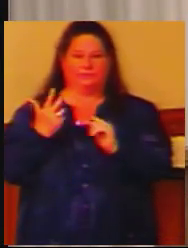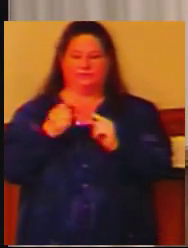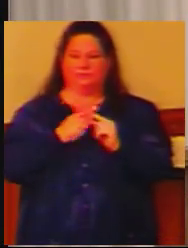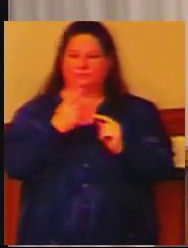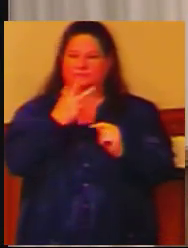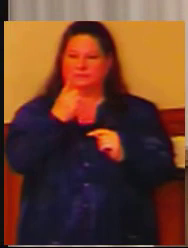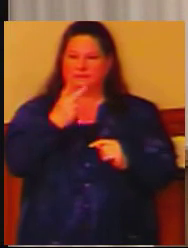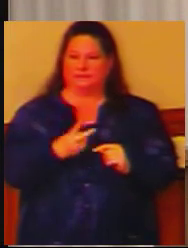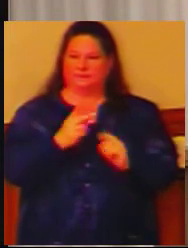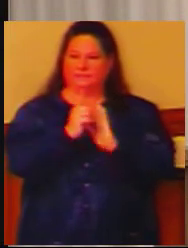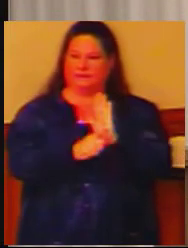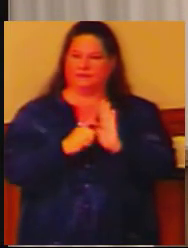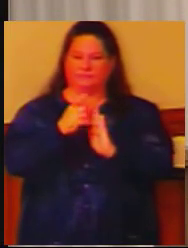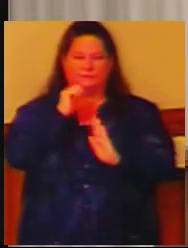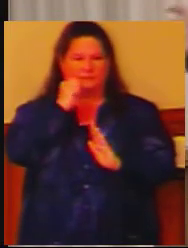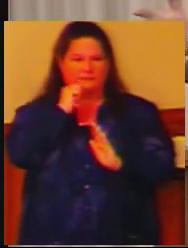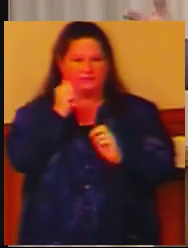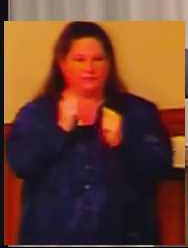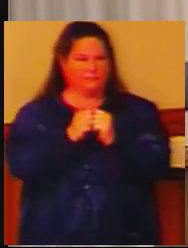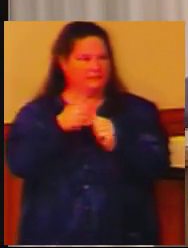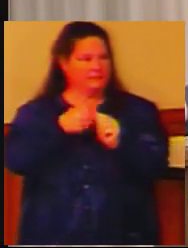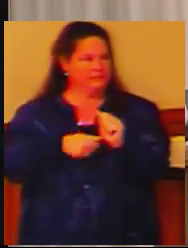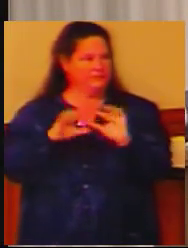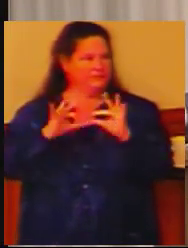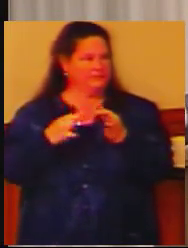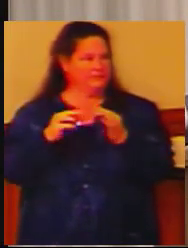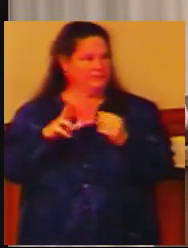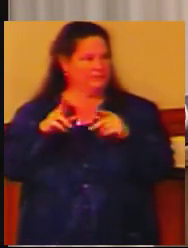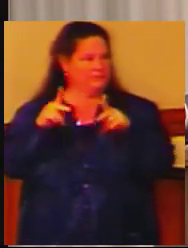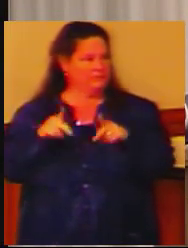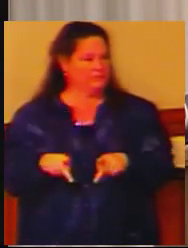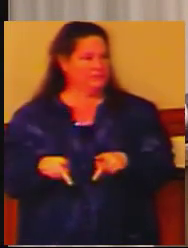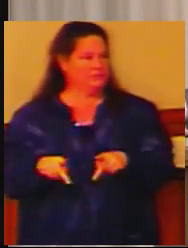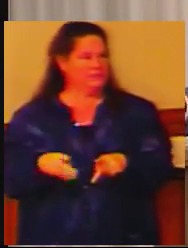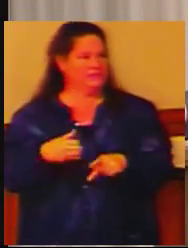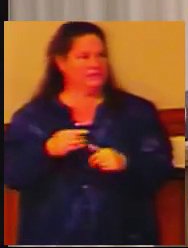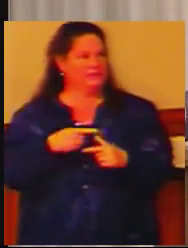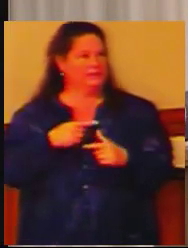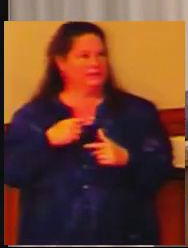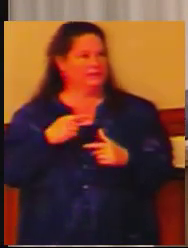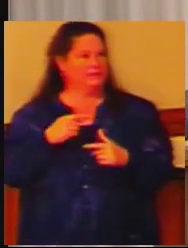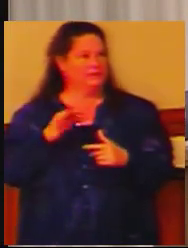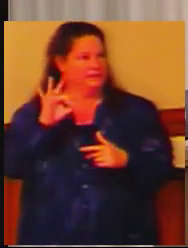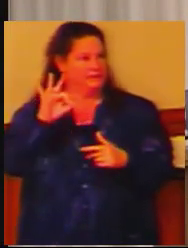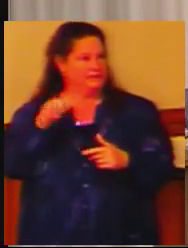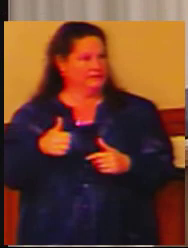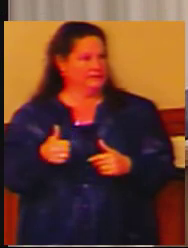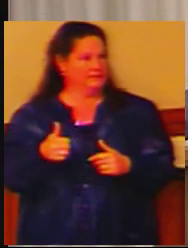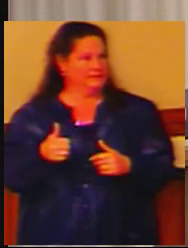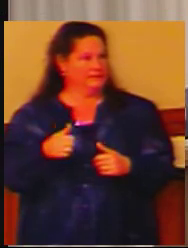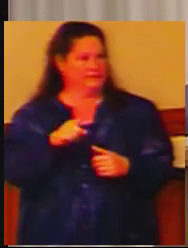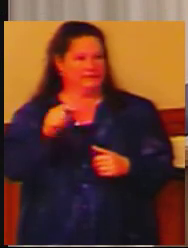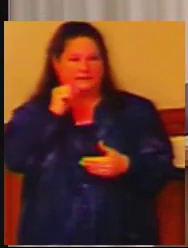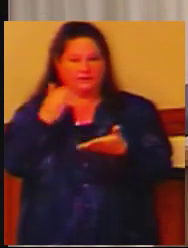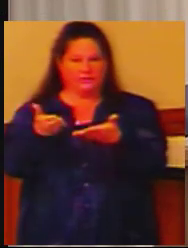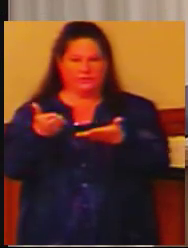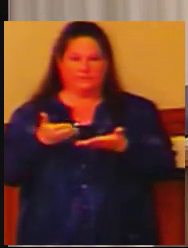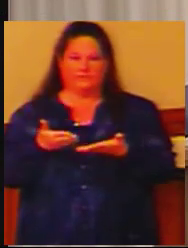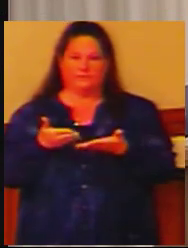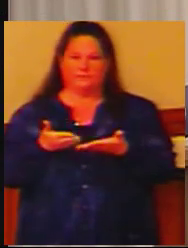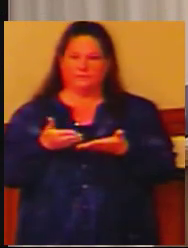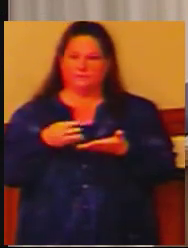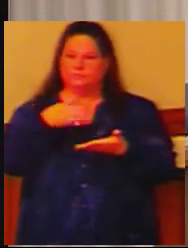3 to 3.5 hours every day with each family or person, whatever it is. And that 9 out of 10 times, they won't offer me a drink of